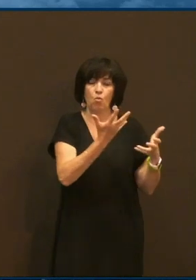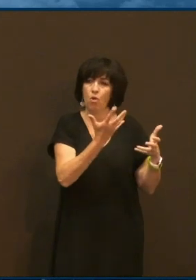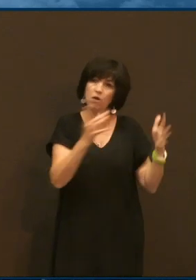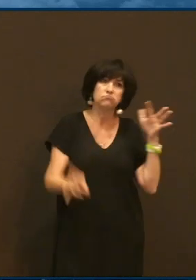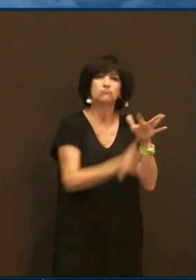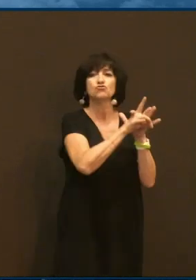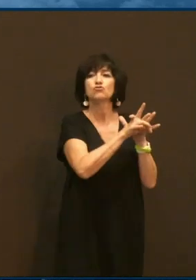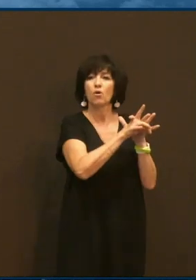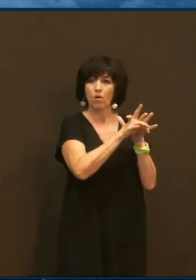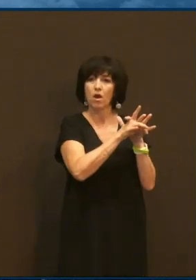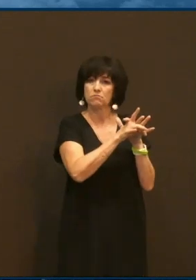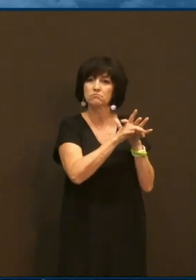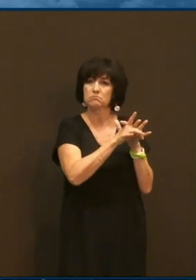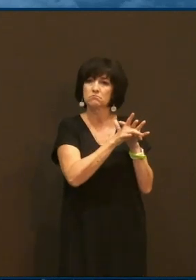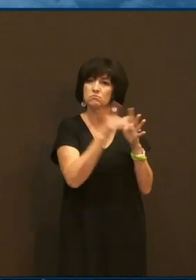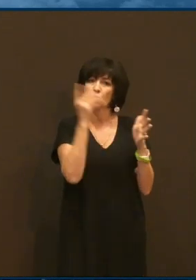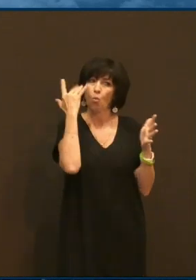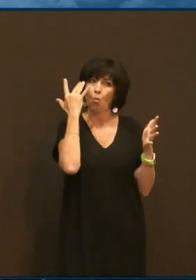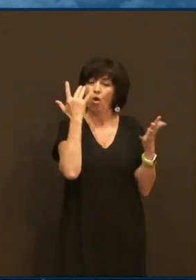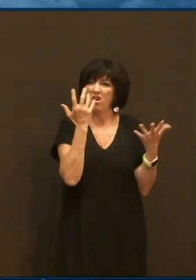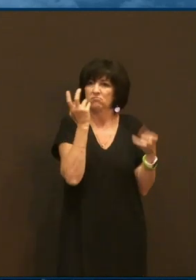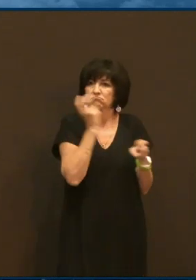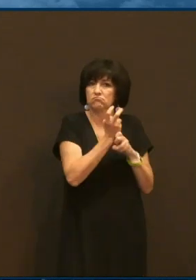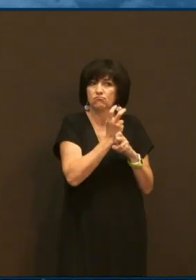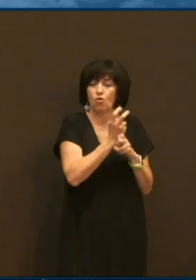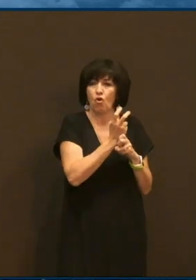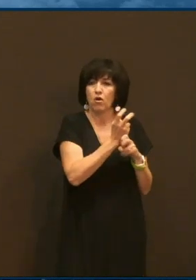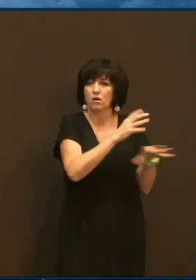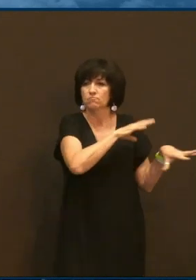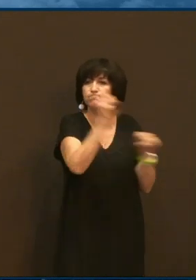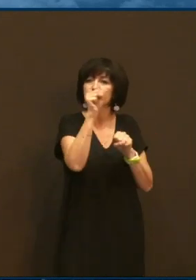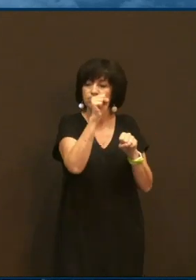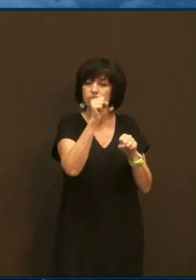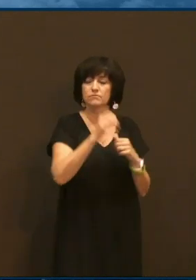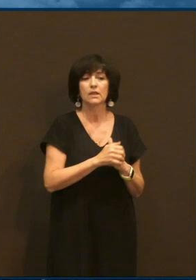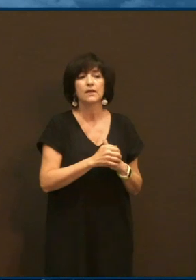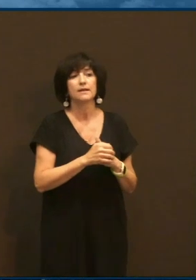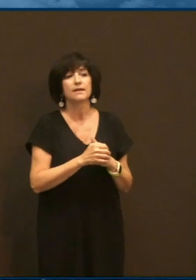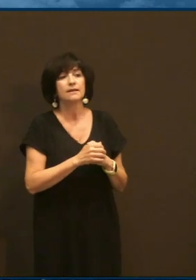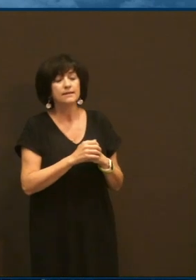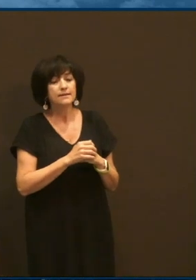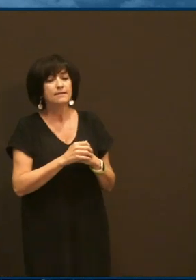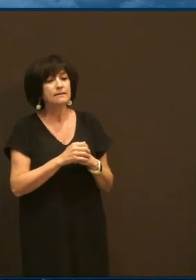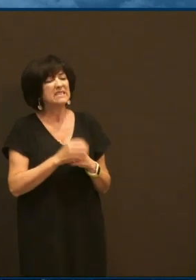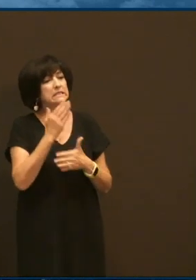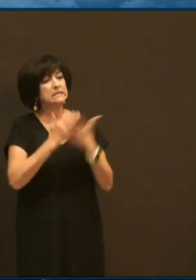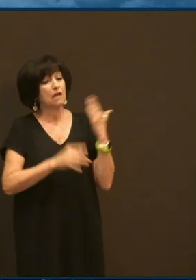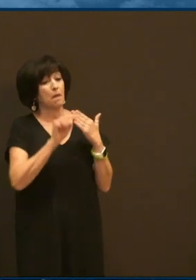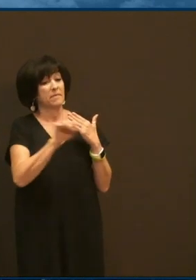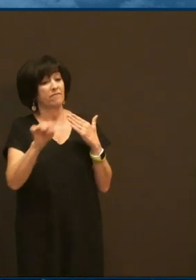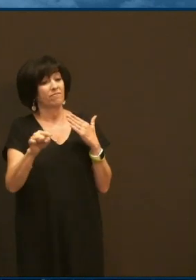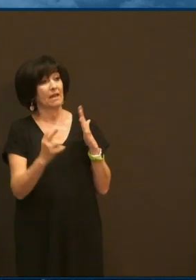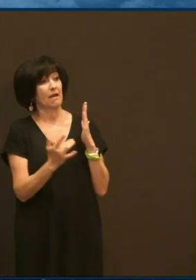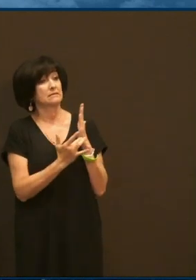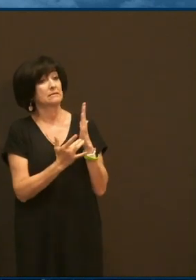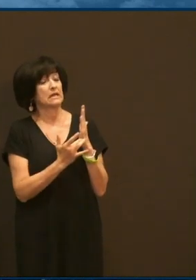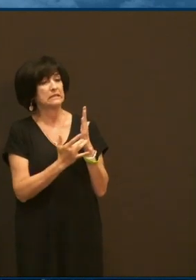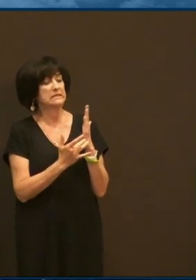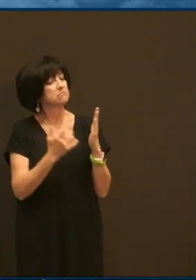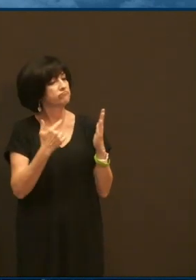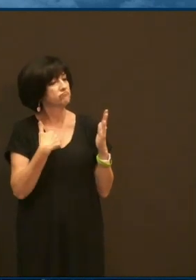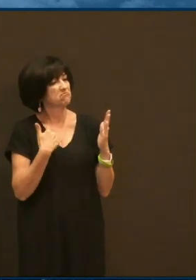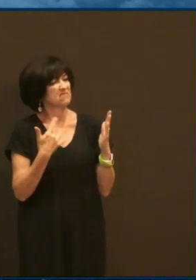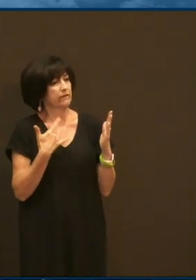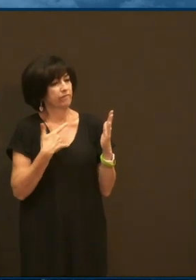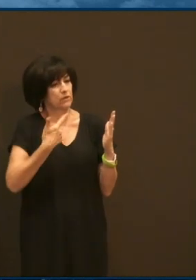task force uses such techniques. But I'm sure it'll be an issue that will be evaluated, as it